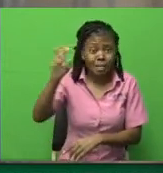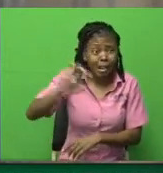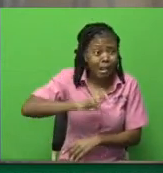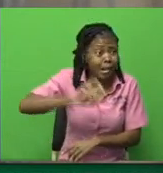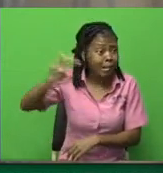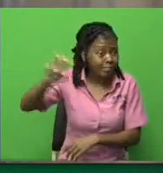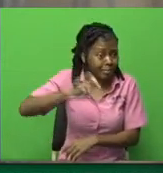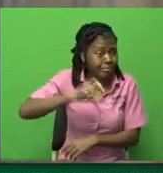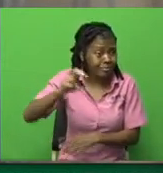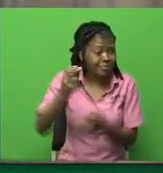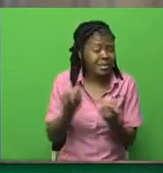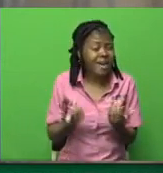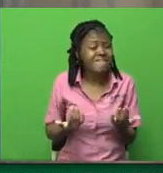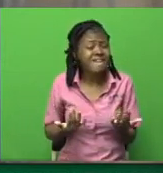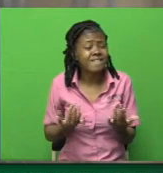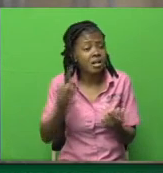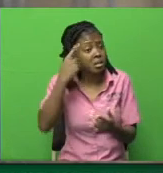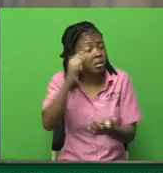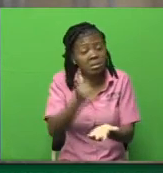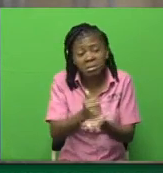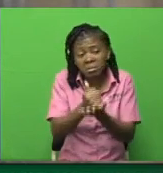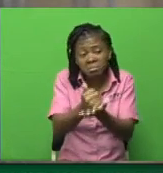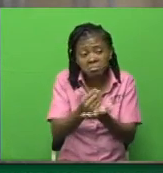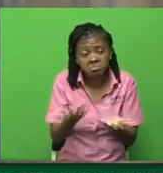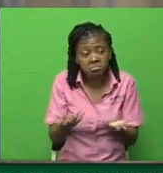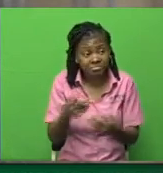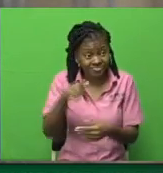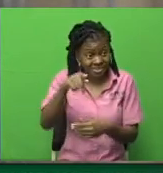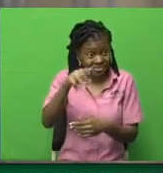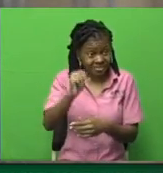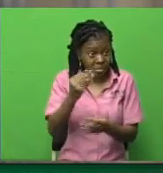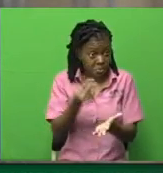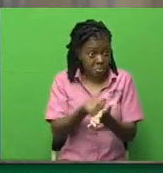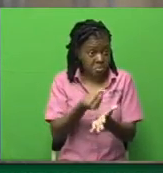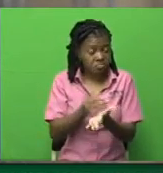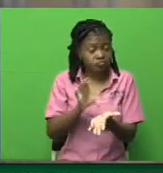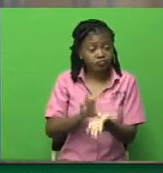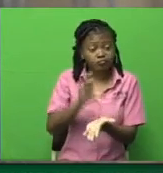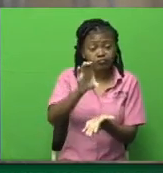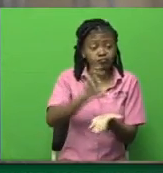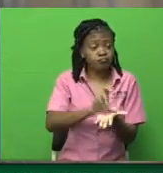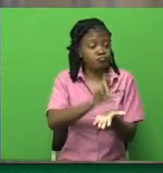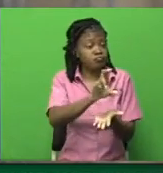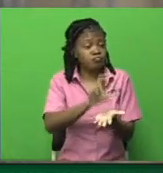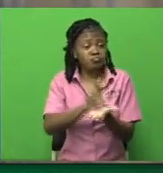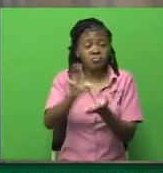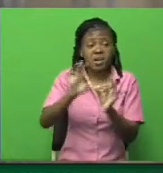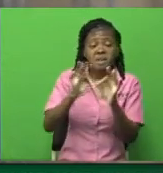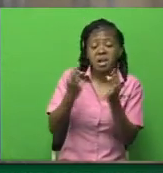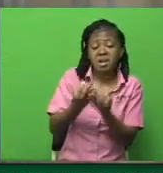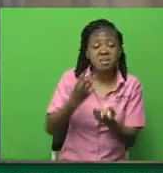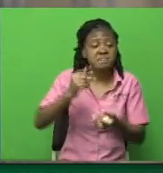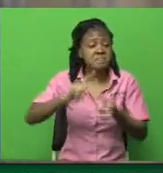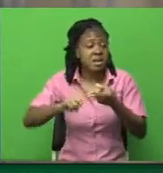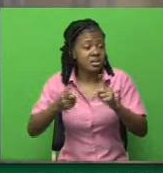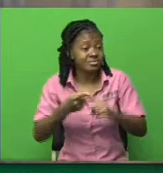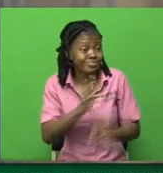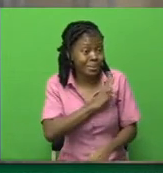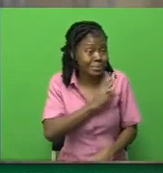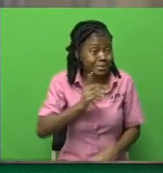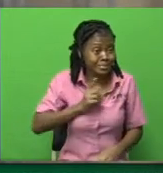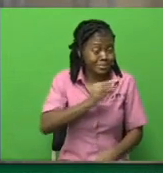state company for pnm and their friends and family and finances support board members on any given day